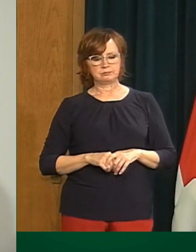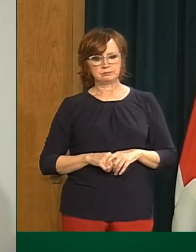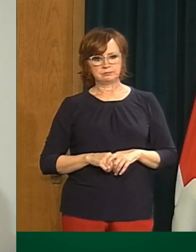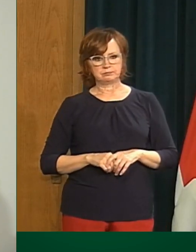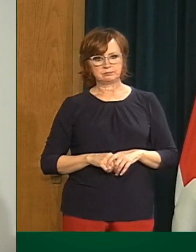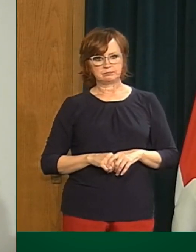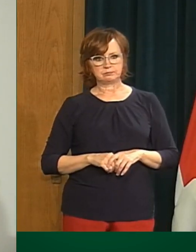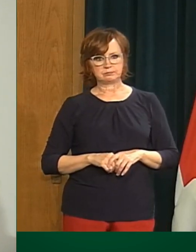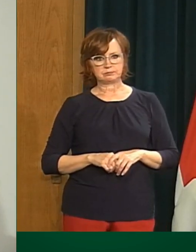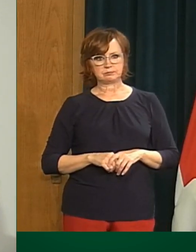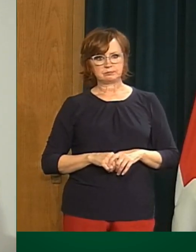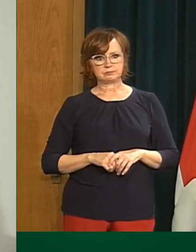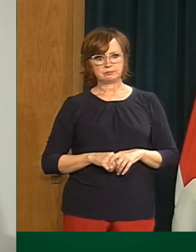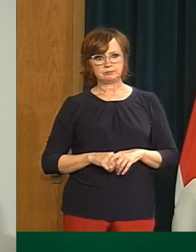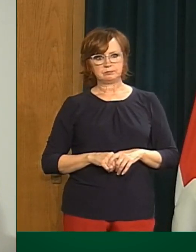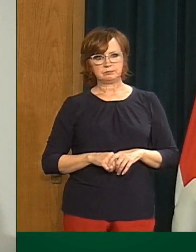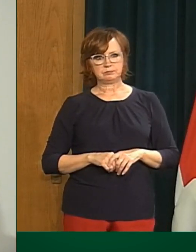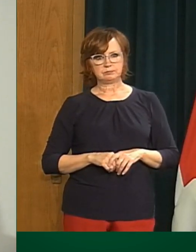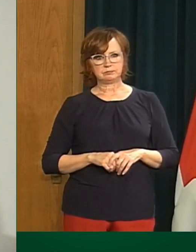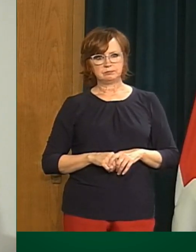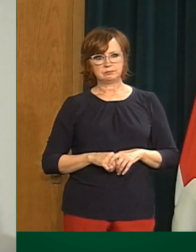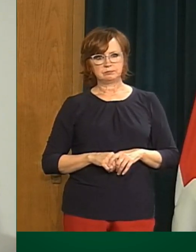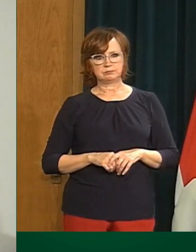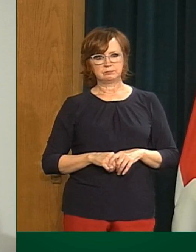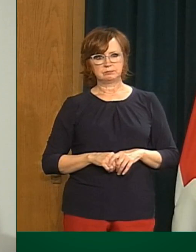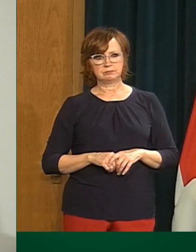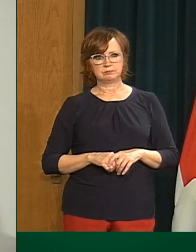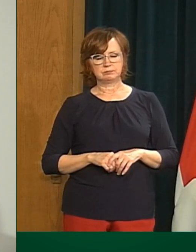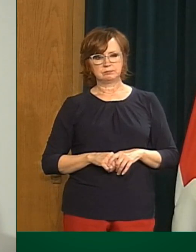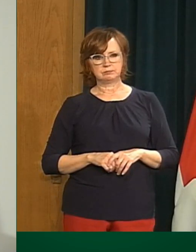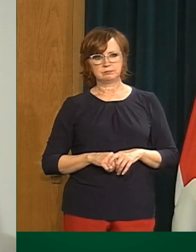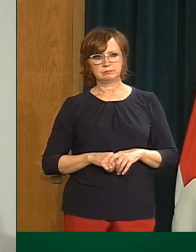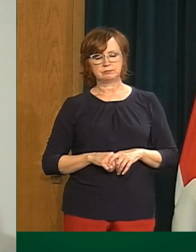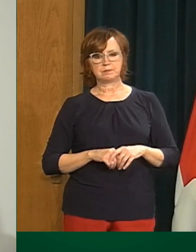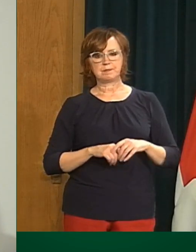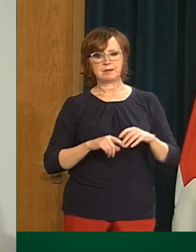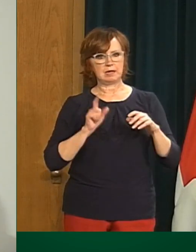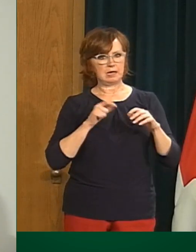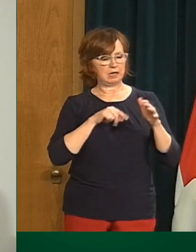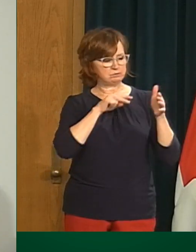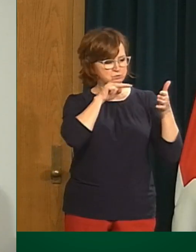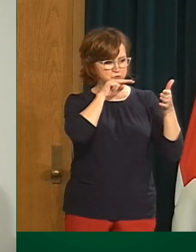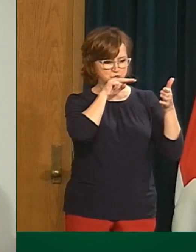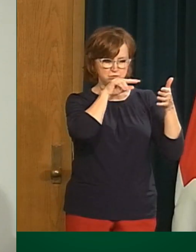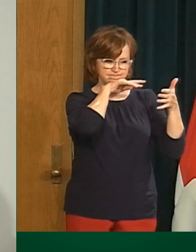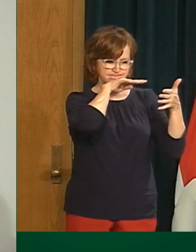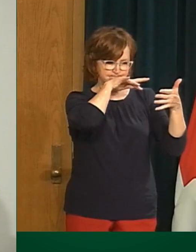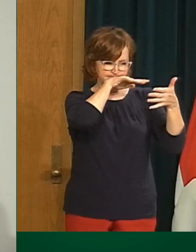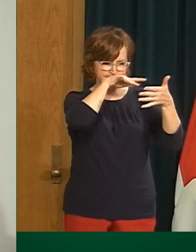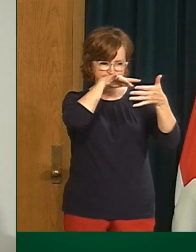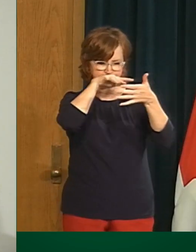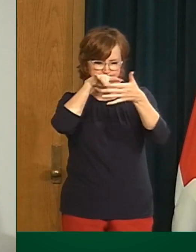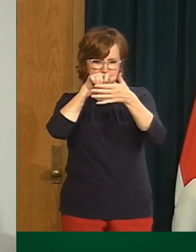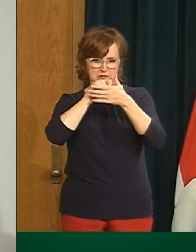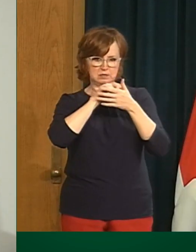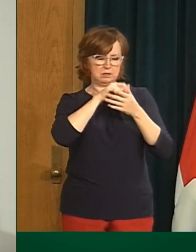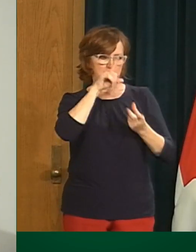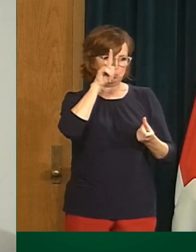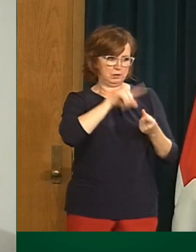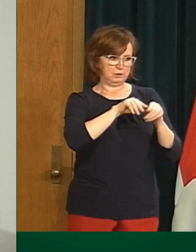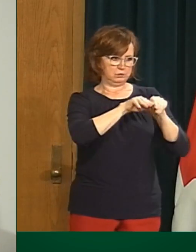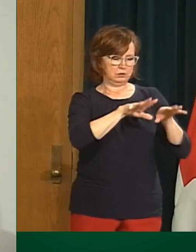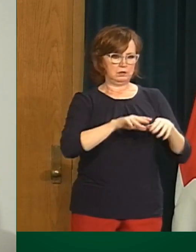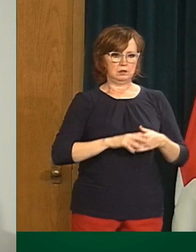another area that we need to watch very closely and understand the settings in which transmission happens and prevent that as much as possible. So there's